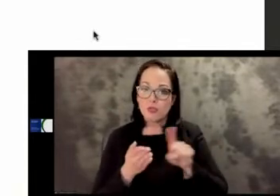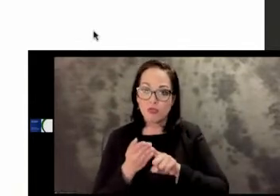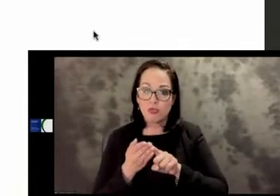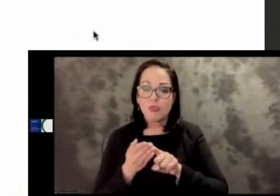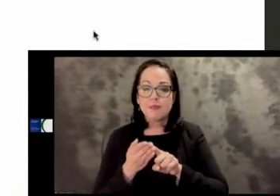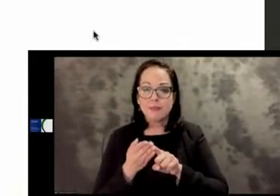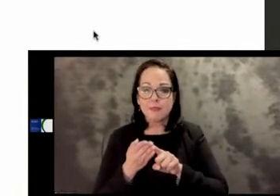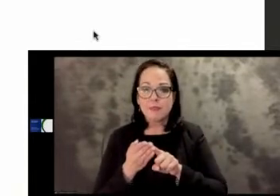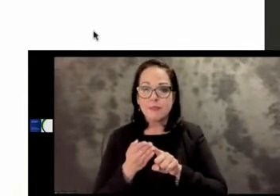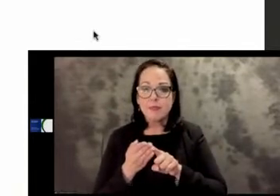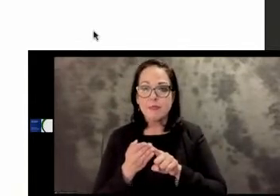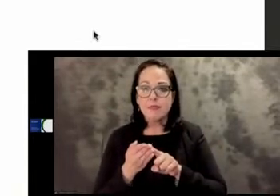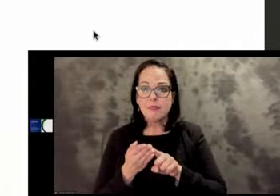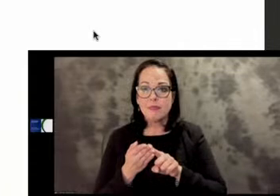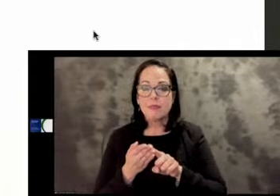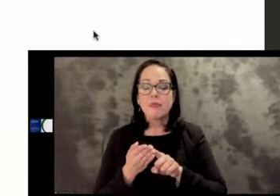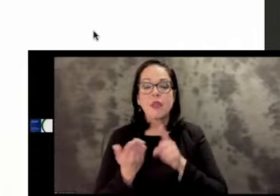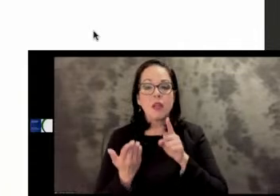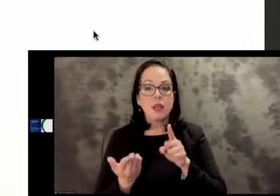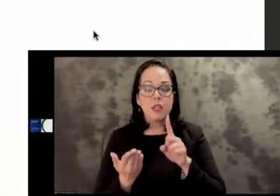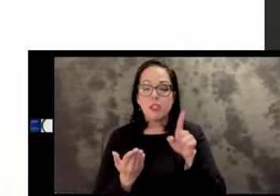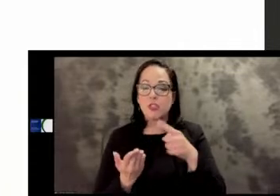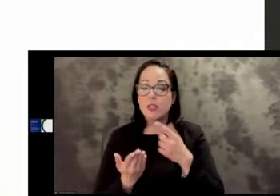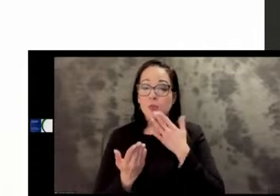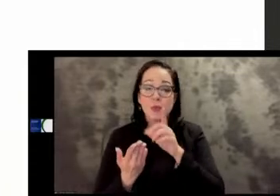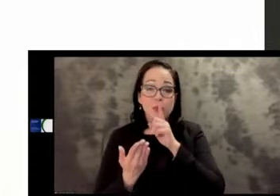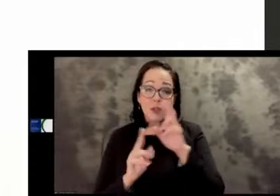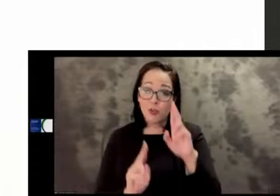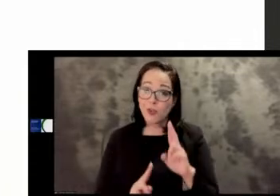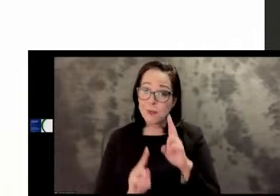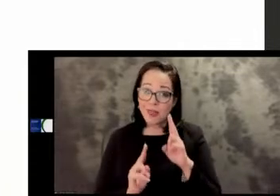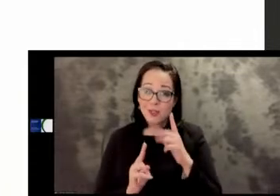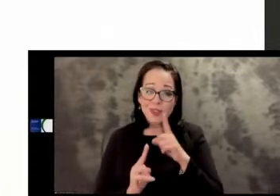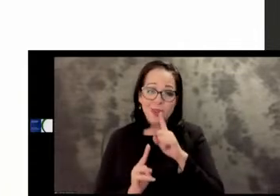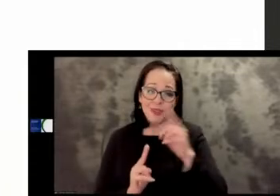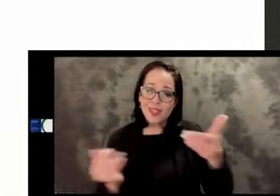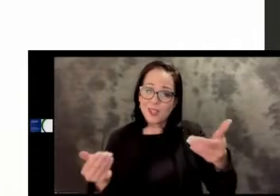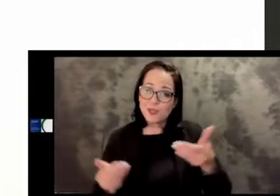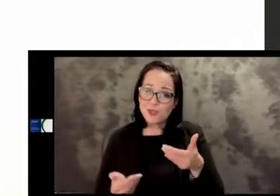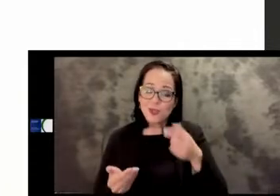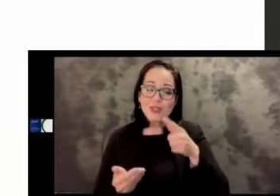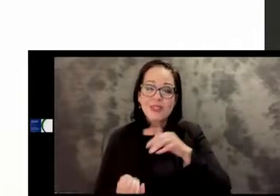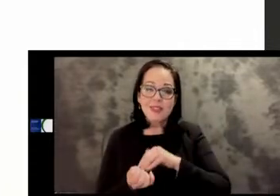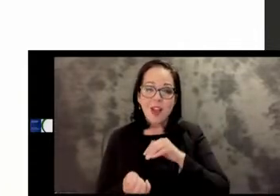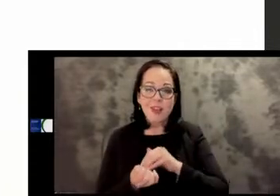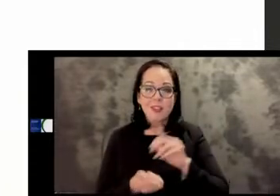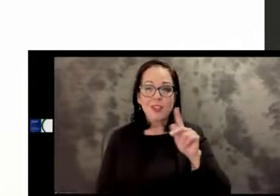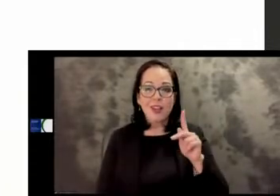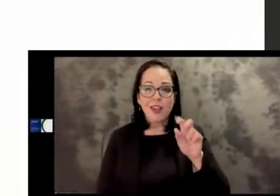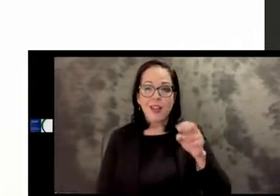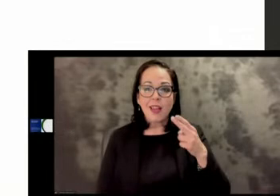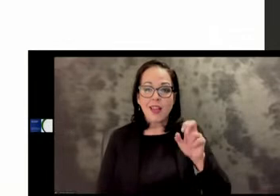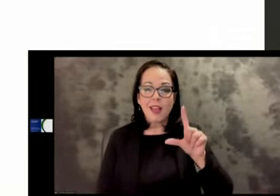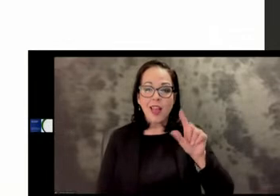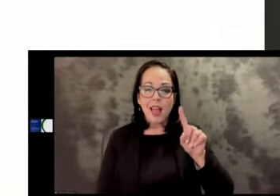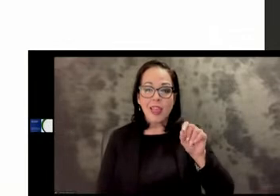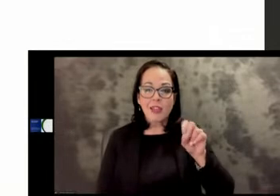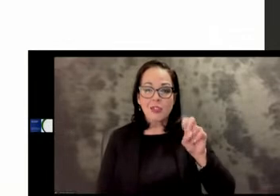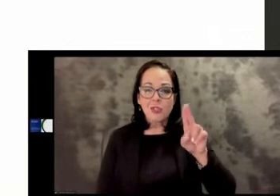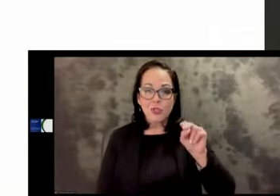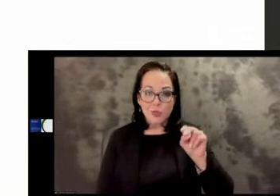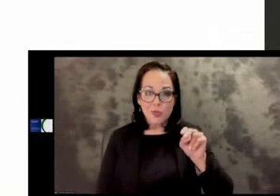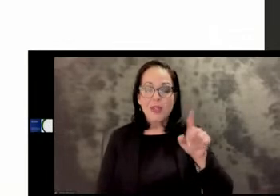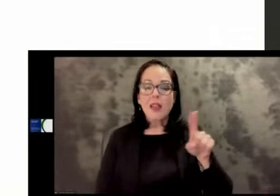research. And just with great pleasure, I introduce Dr. Janae Caldoun, who will take